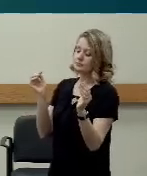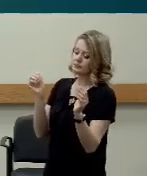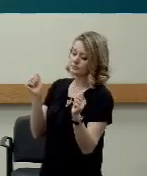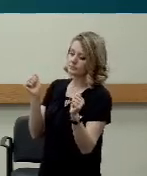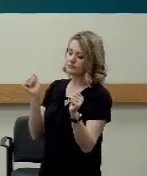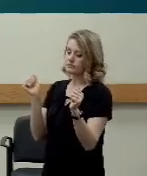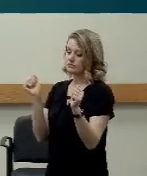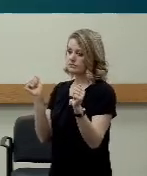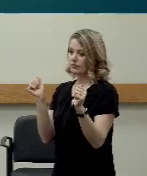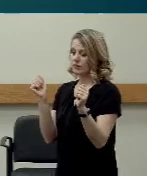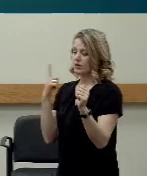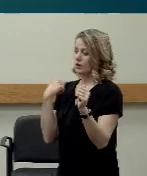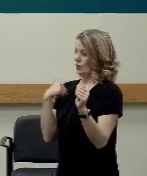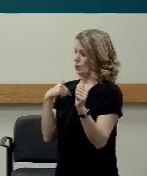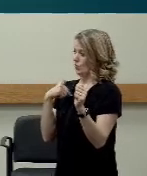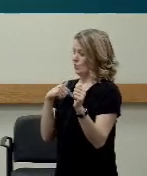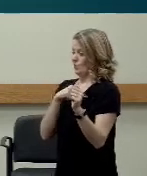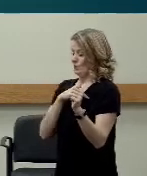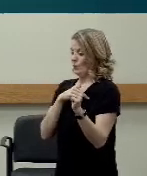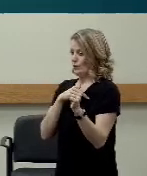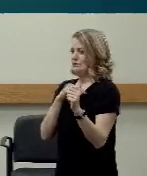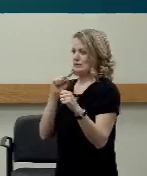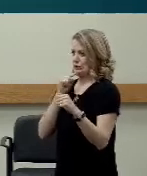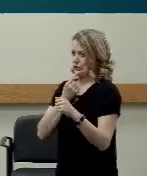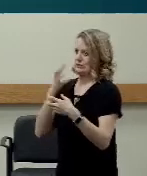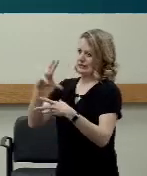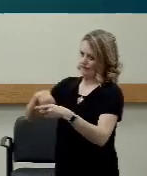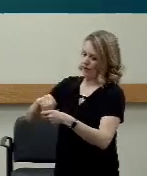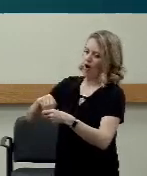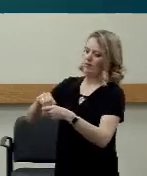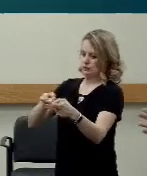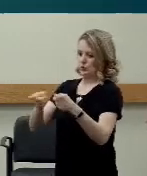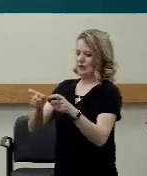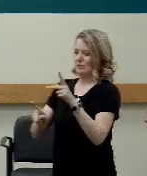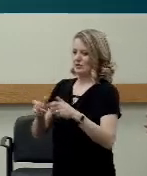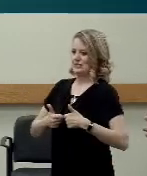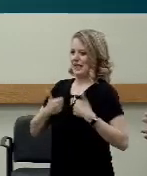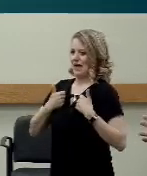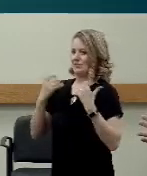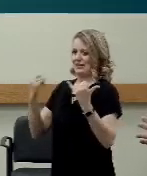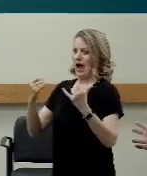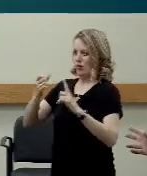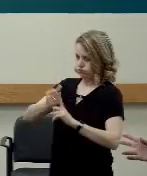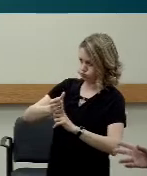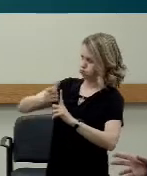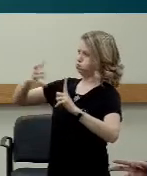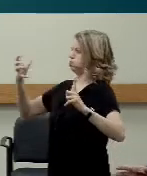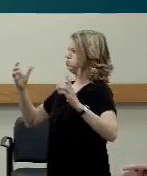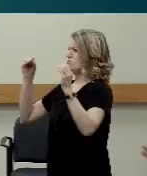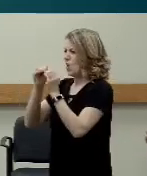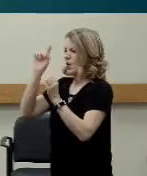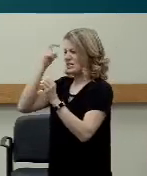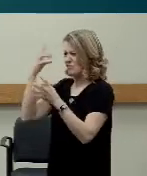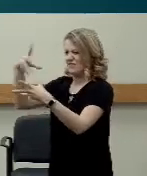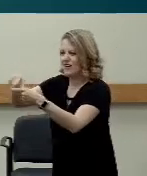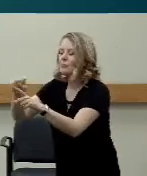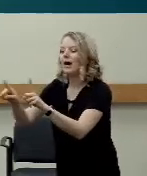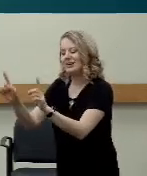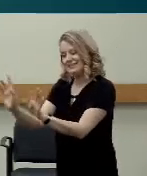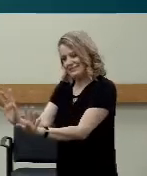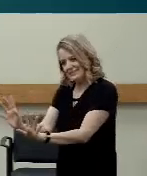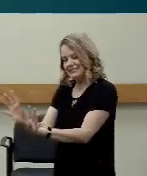significant presence of government intervention in people's lives to an astronomical level of government interventions. However, when you see